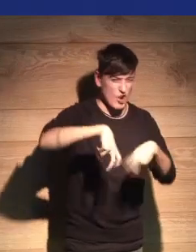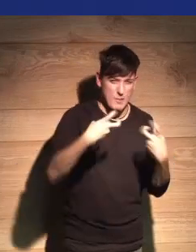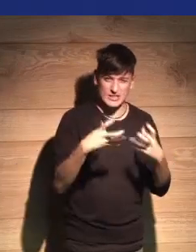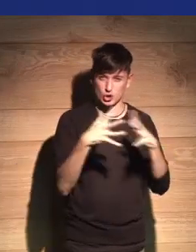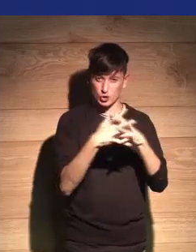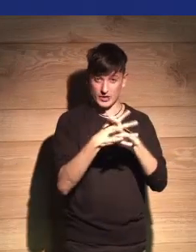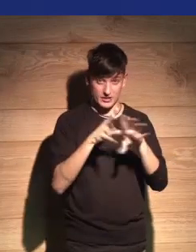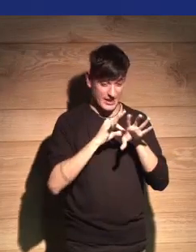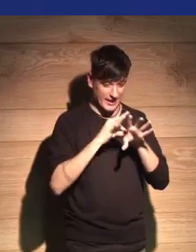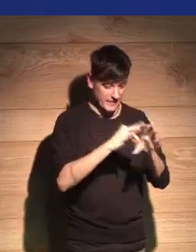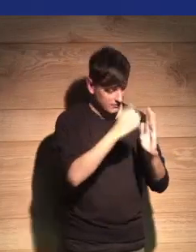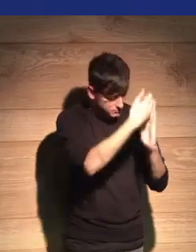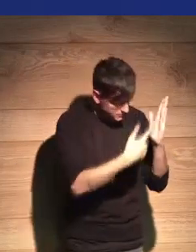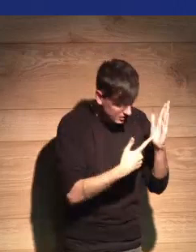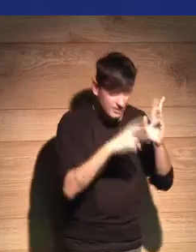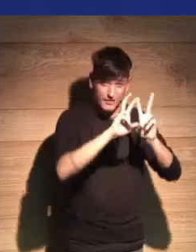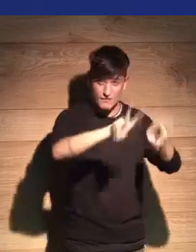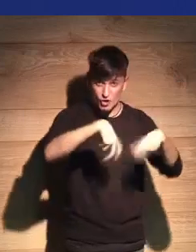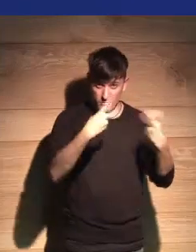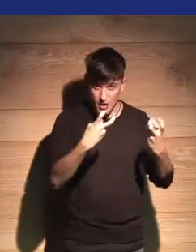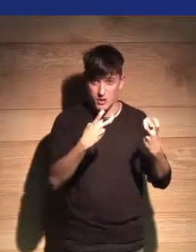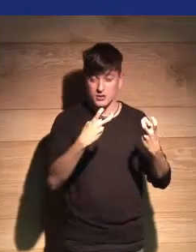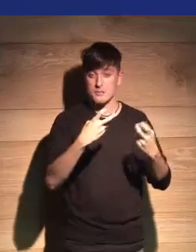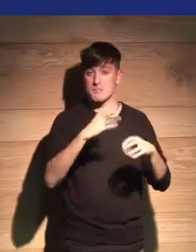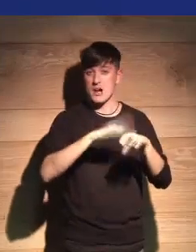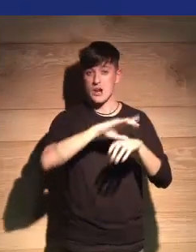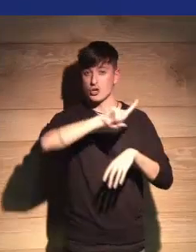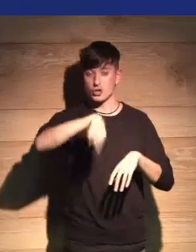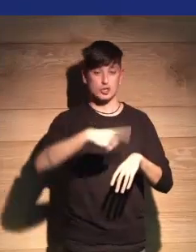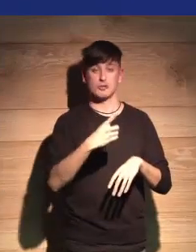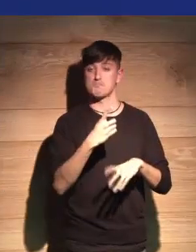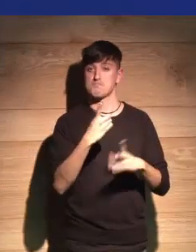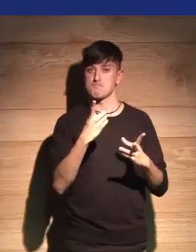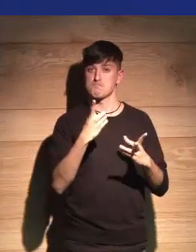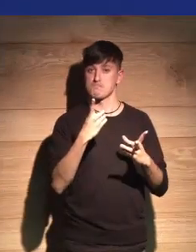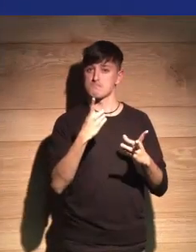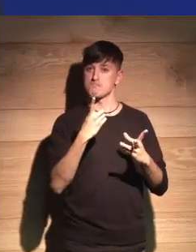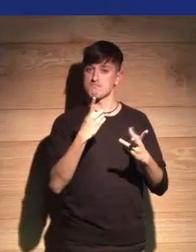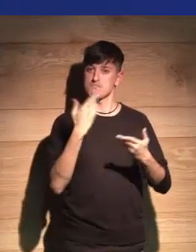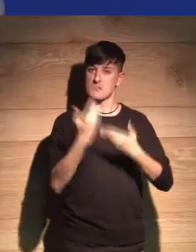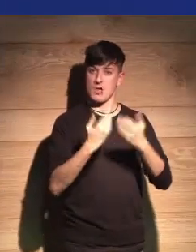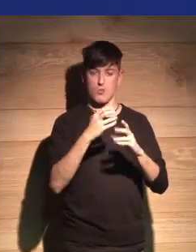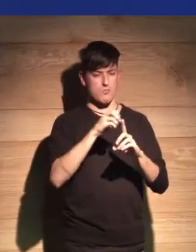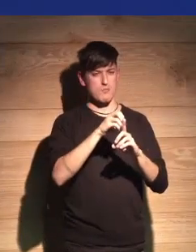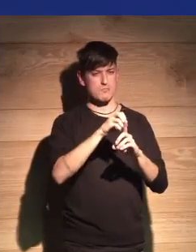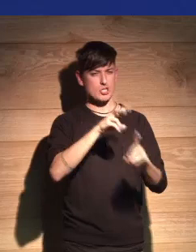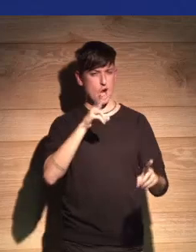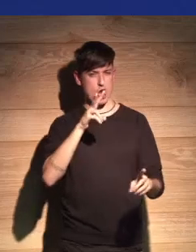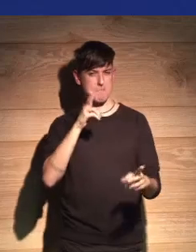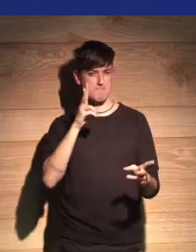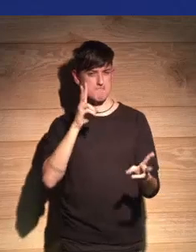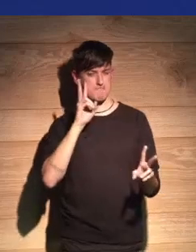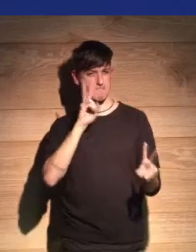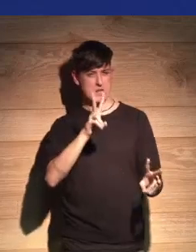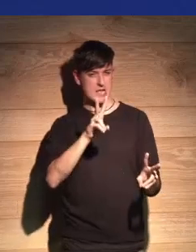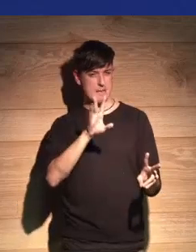structural reforms, an agenda of reforms that helps us raise our heads and that allows us to have